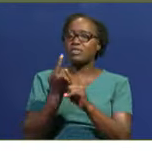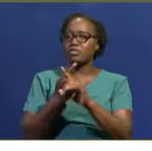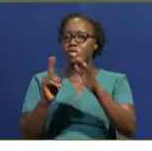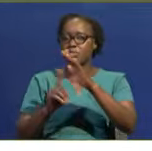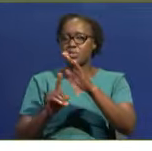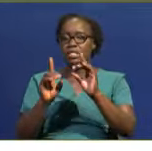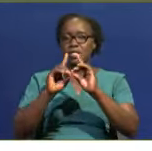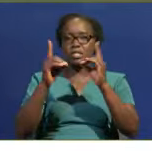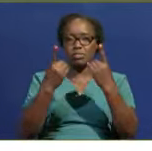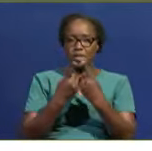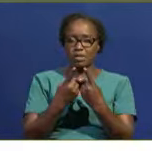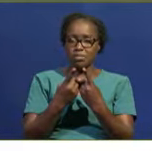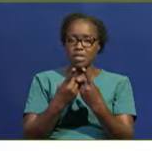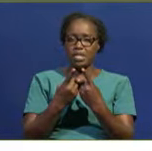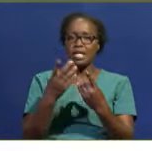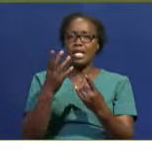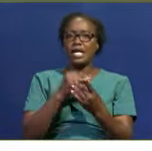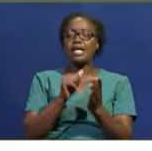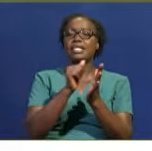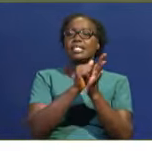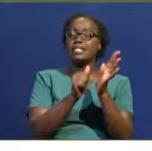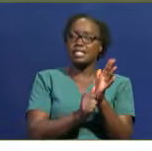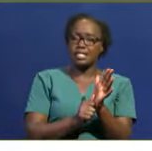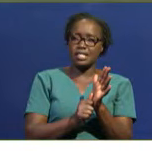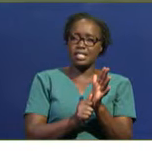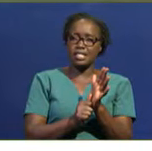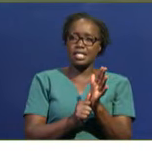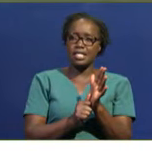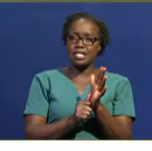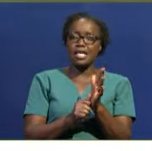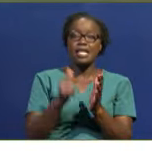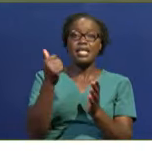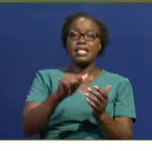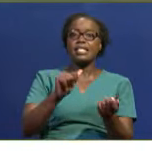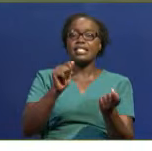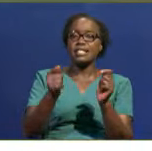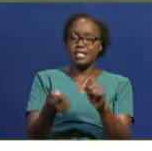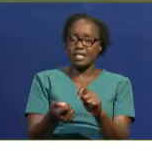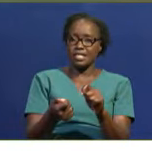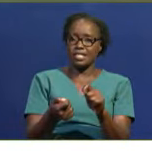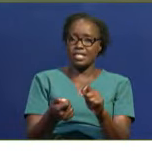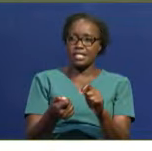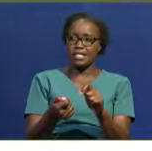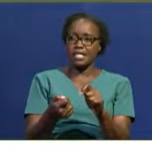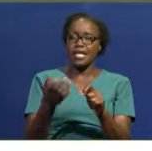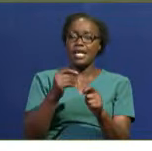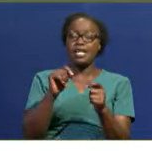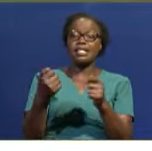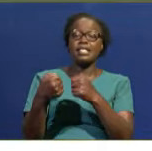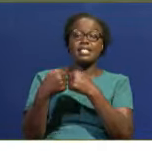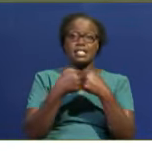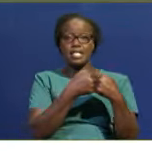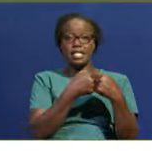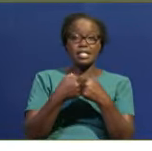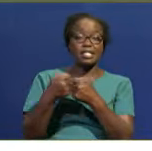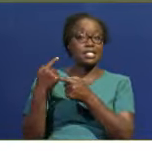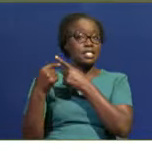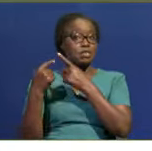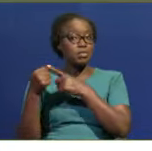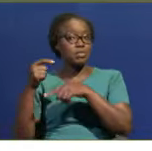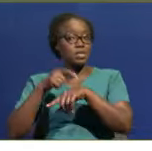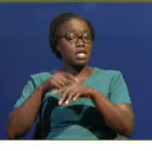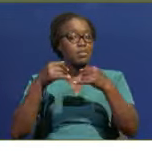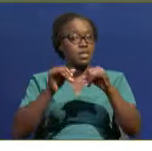ministries, departments, and agencies. Any changes and any challenges encountered during